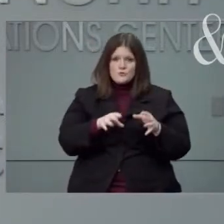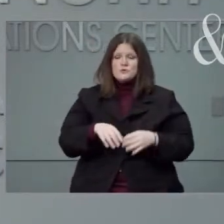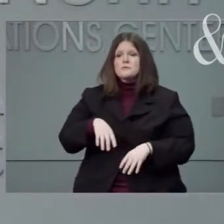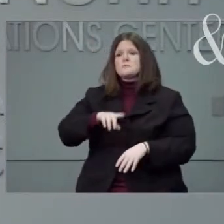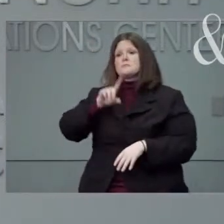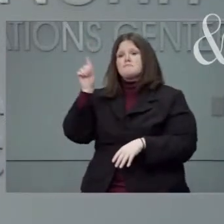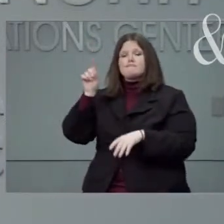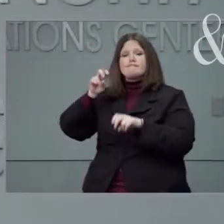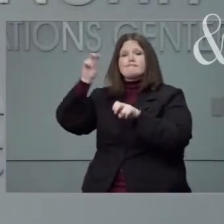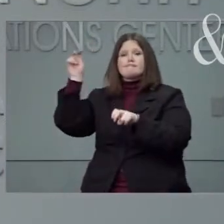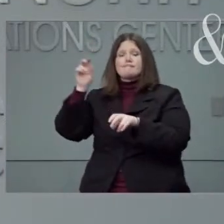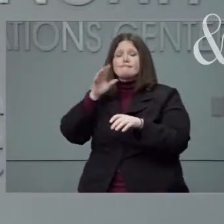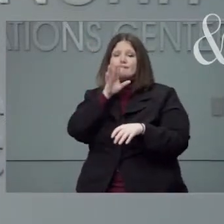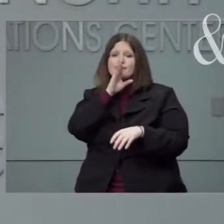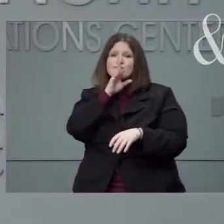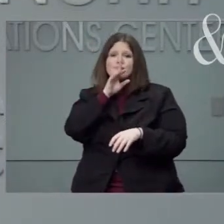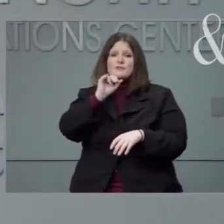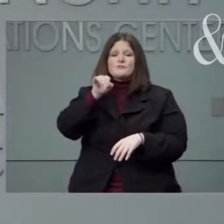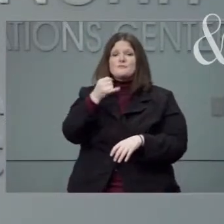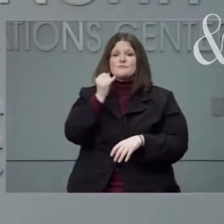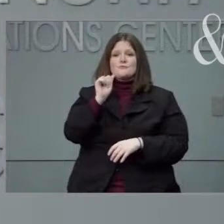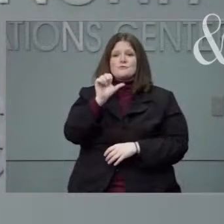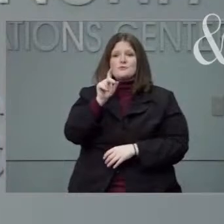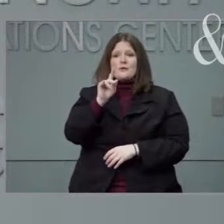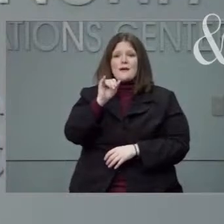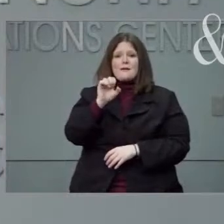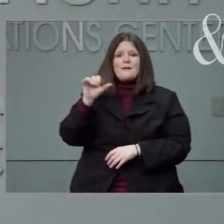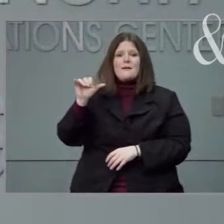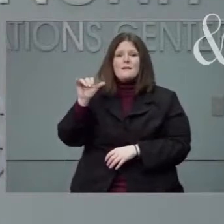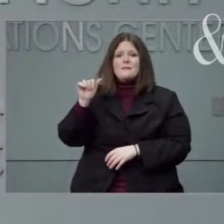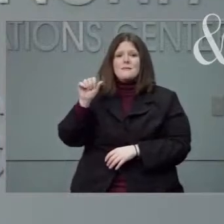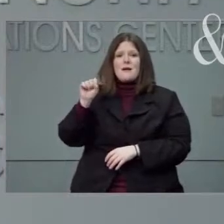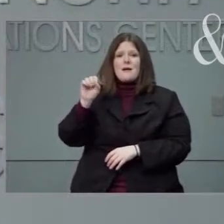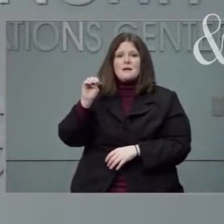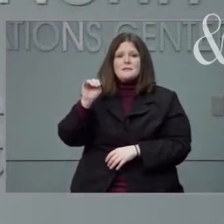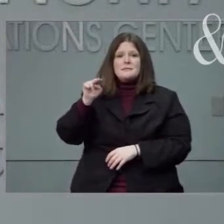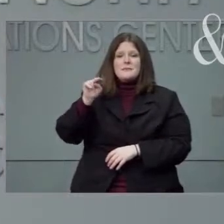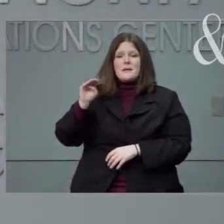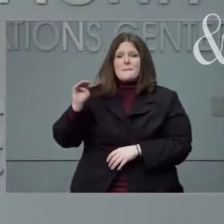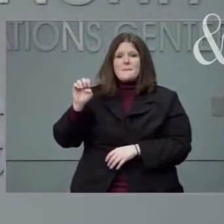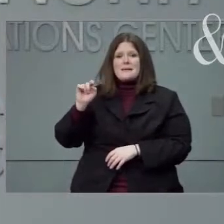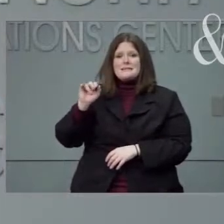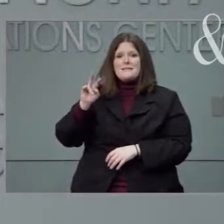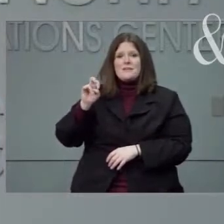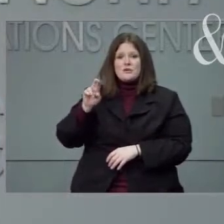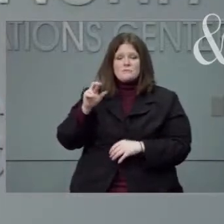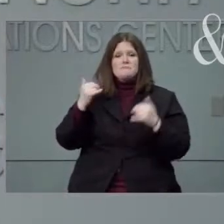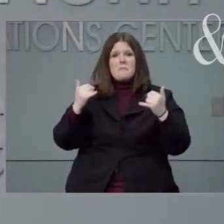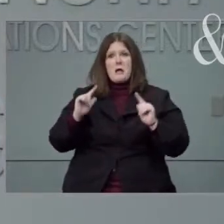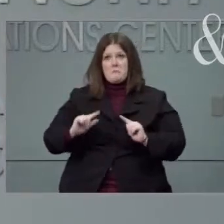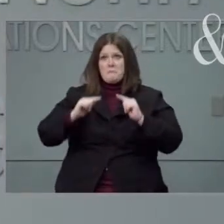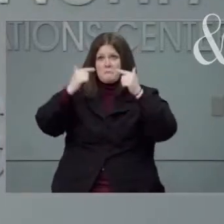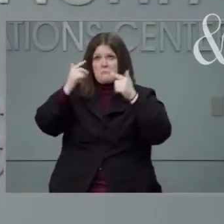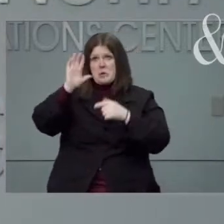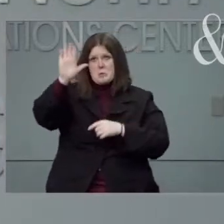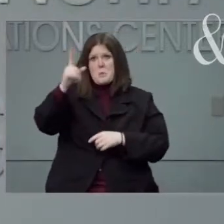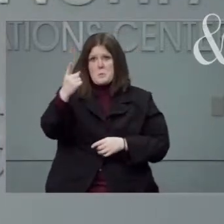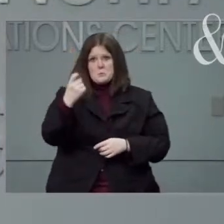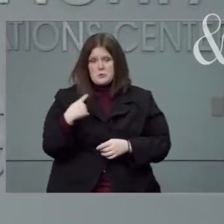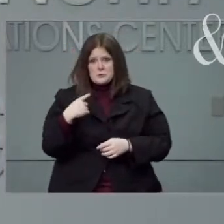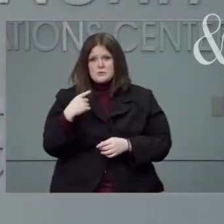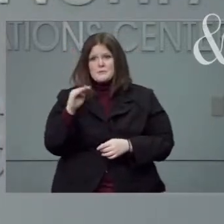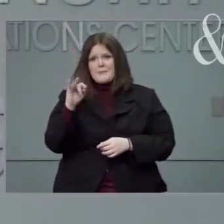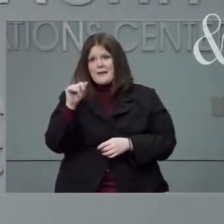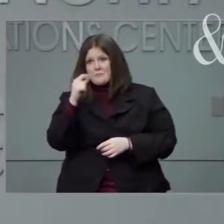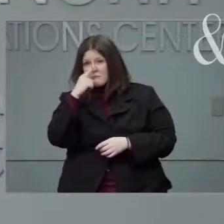and Jasmine Mativier are our Spanish language interpreters. We'll now take questions from the media.